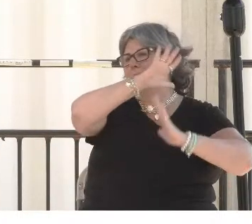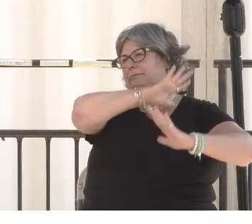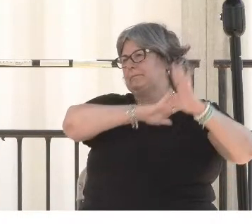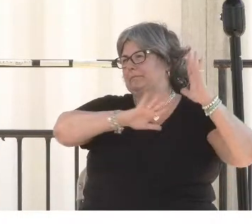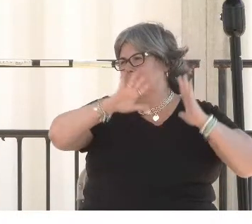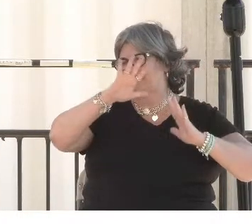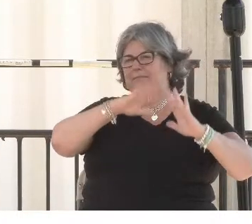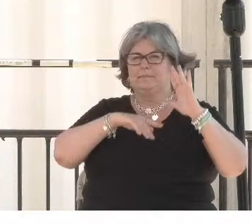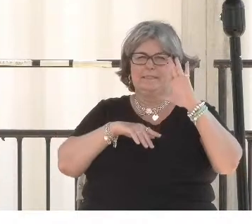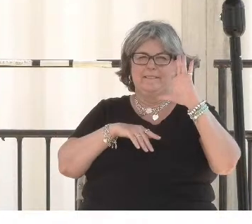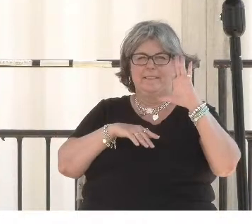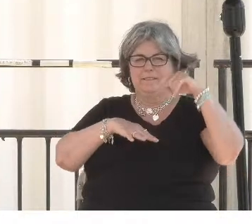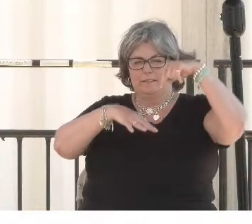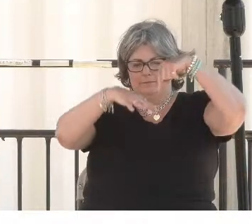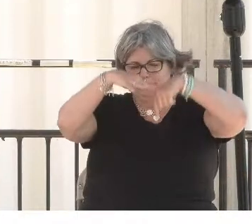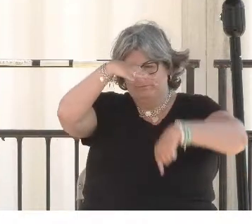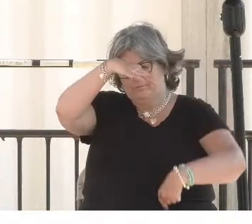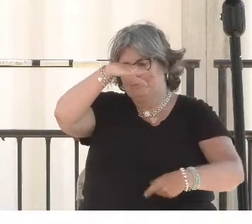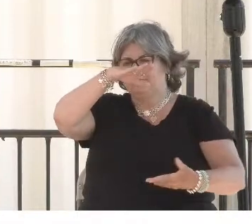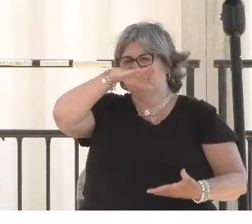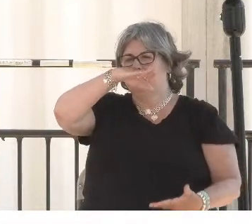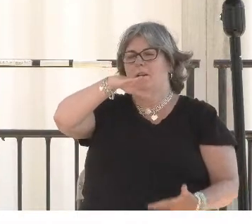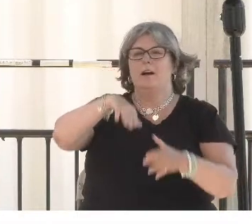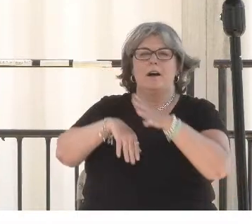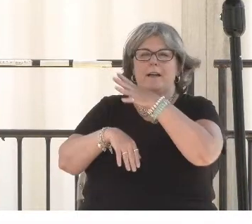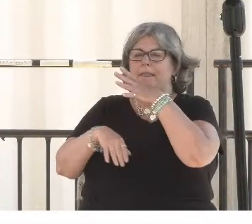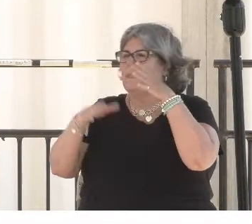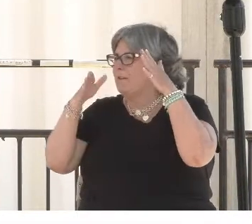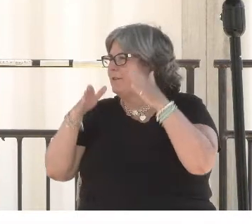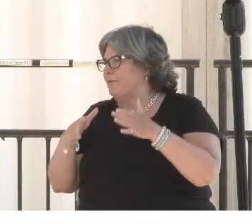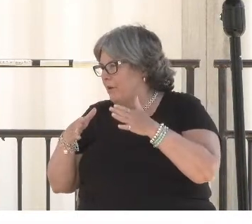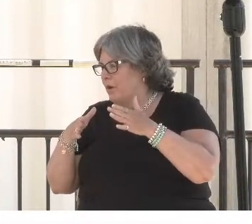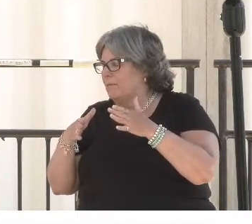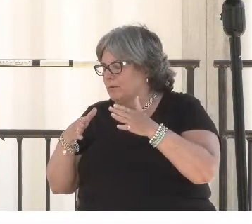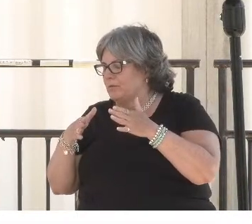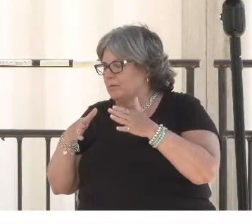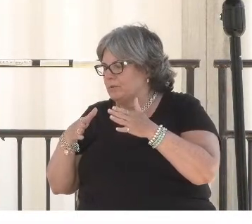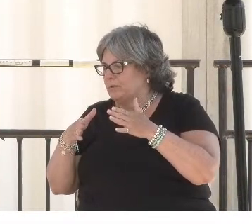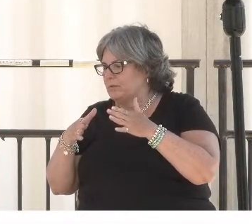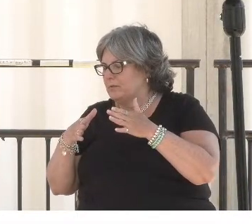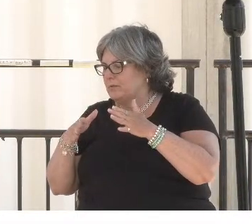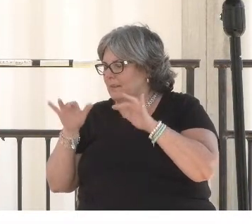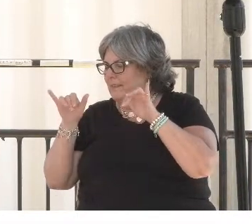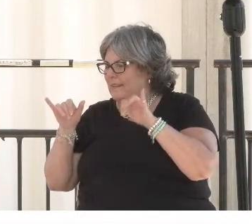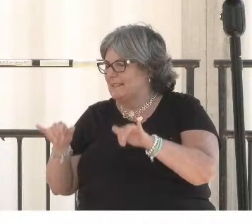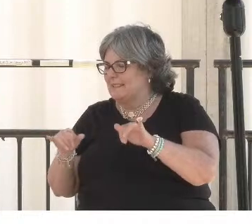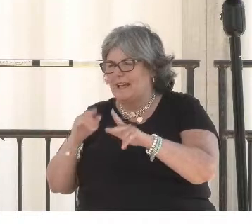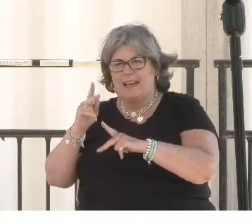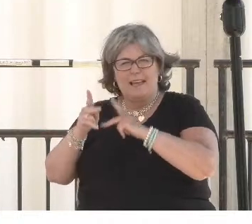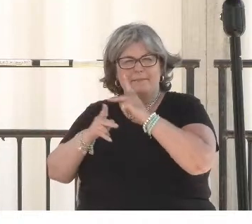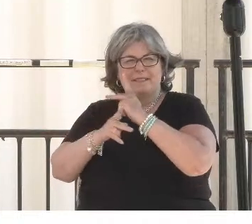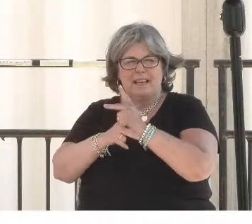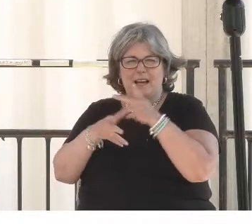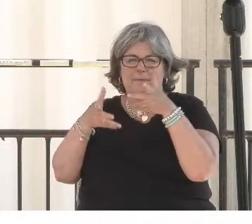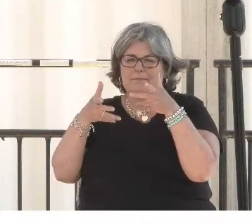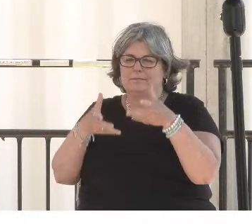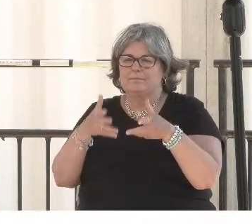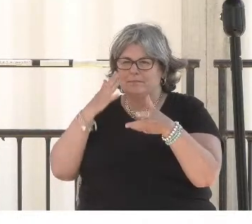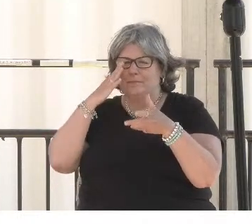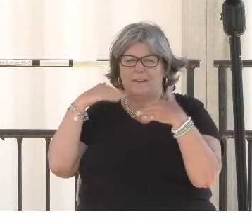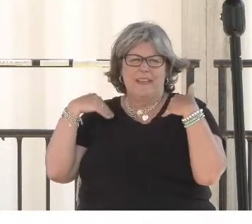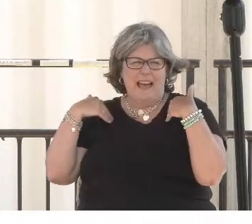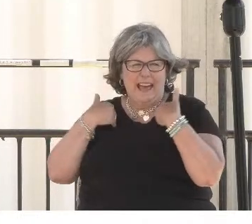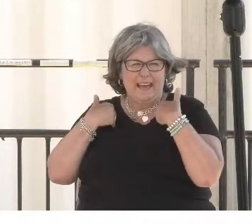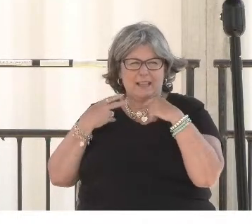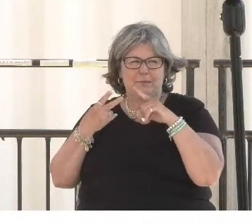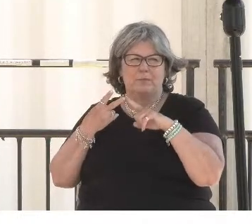built 15-foot deep topsoils. And so these farmers were giving their farms basically the same kind of heavy hit with the